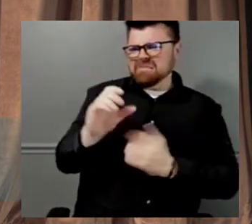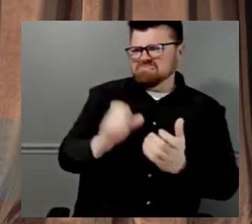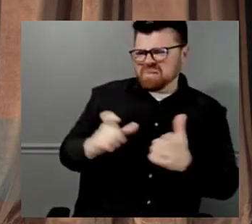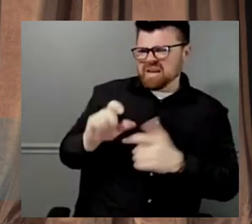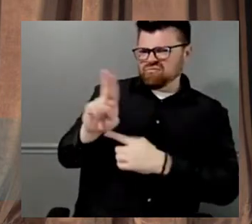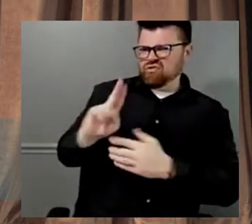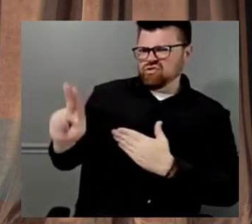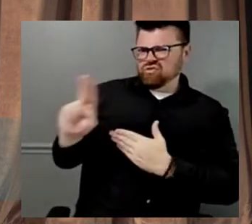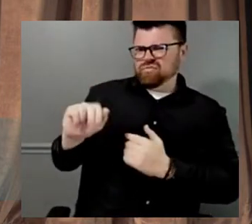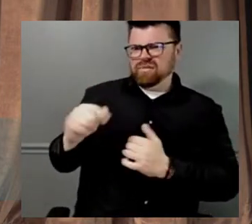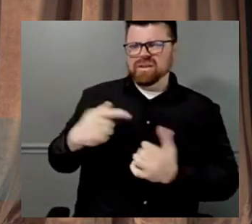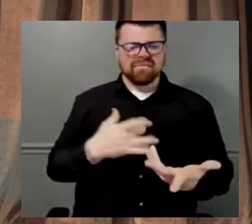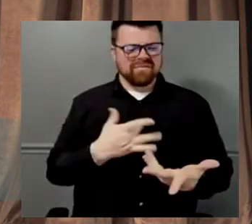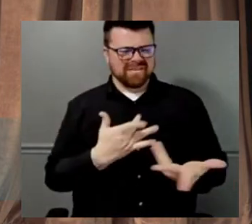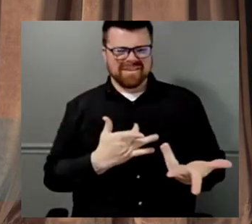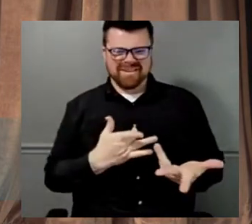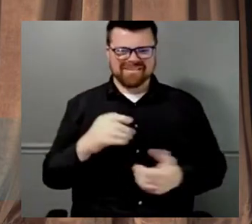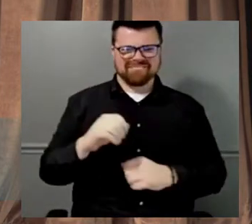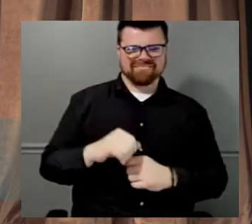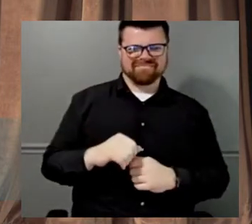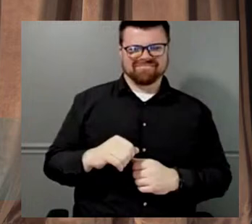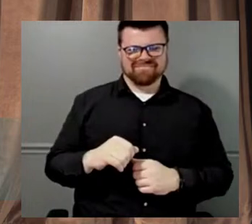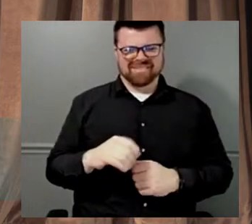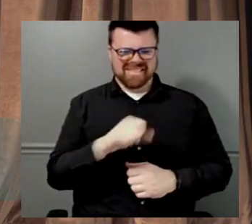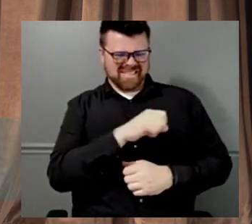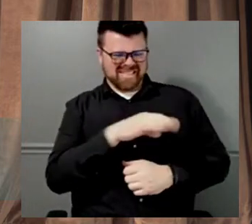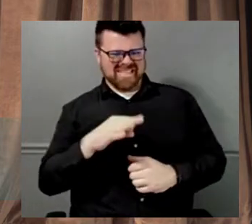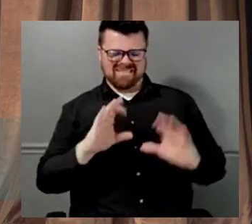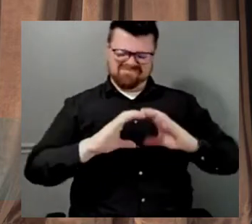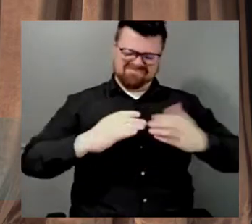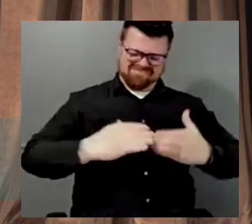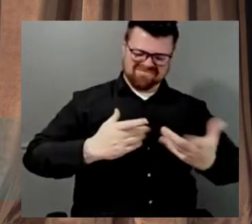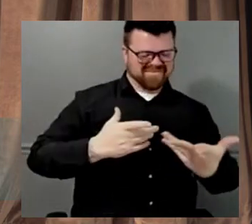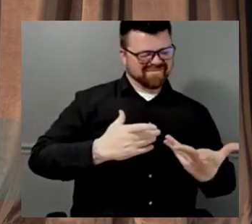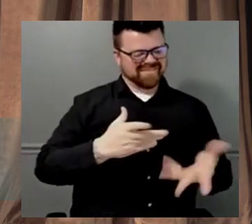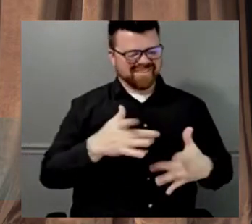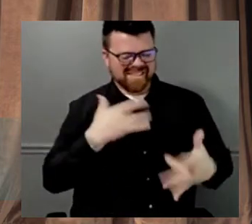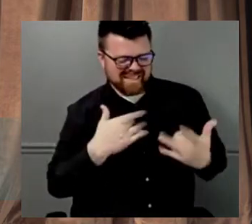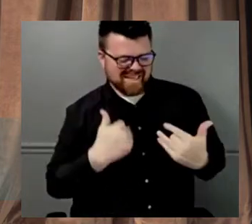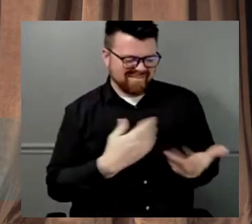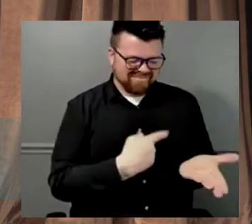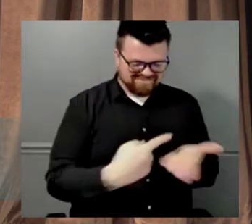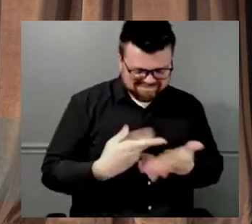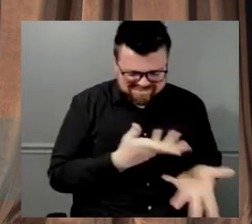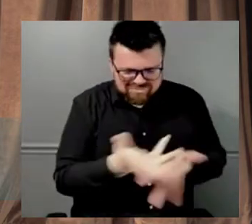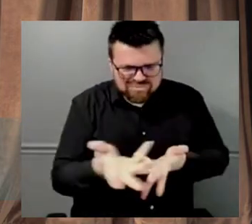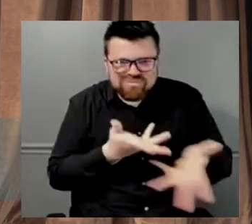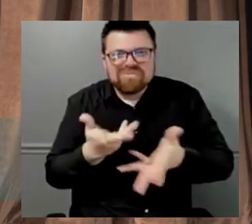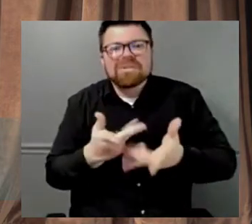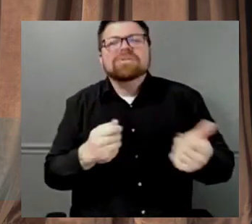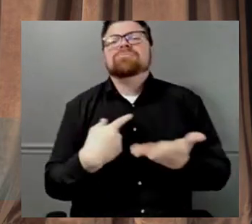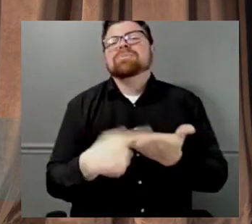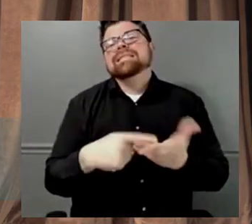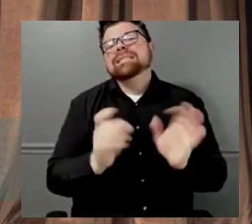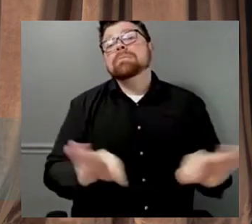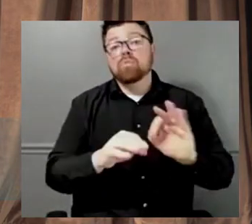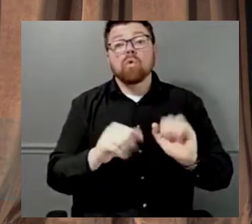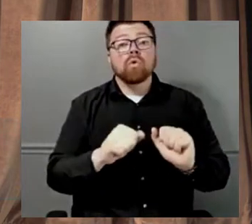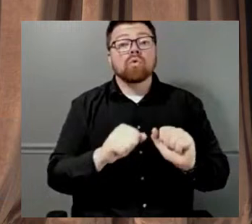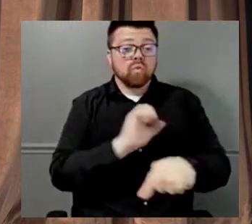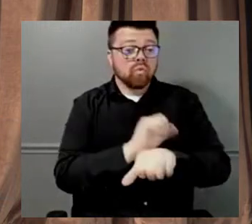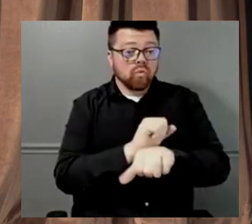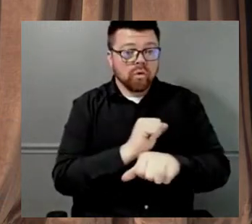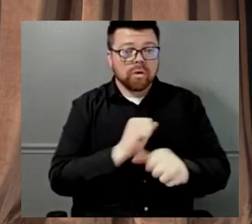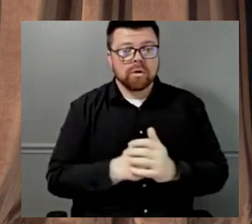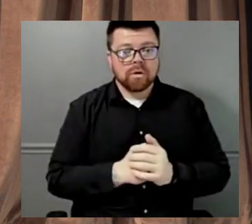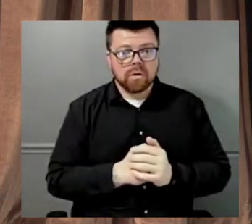staffers. We're so delighted to have these conversations and to talk about this important work. But yat e she shali lo yanashia